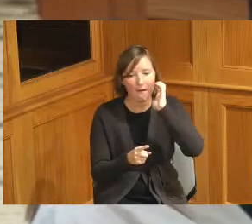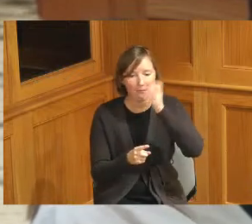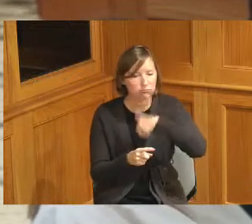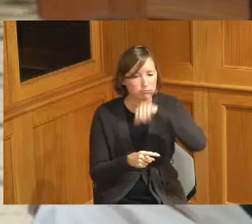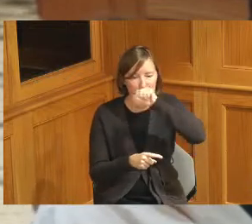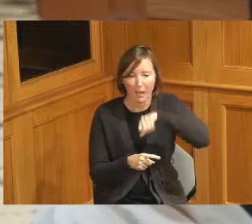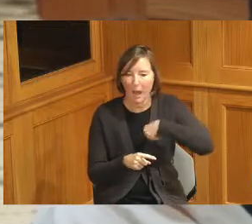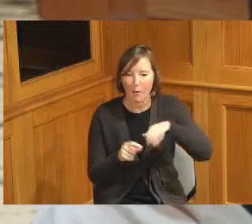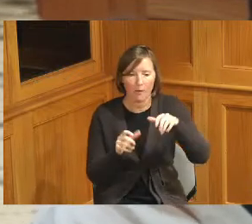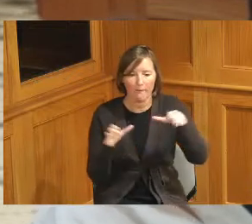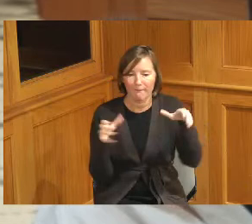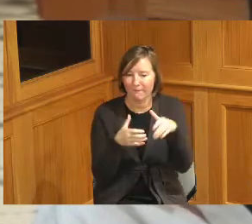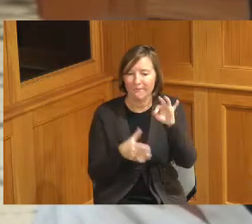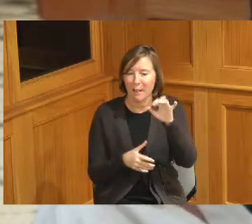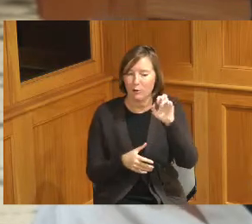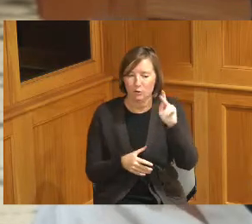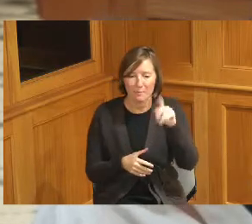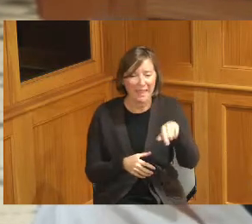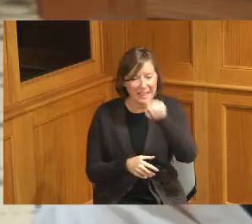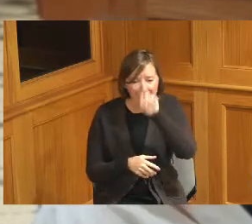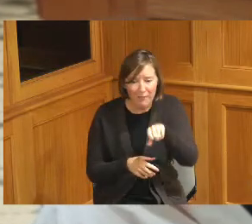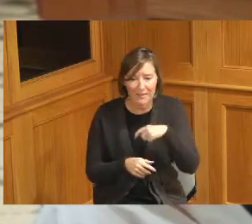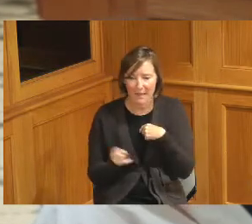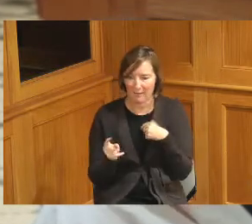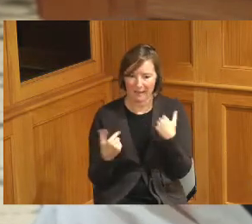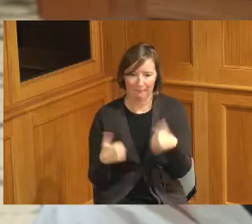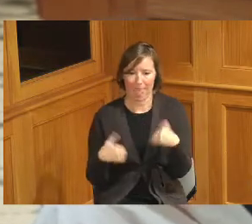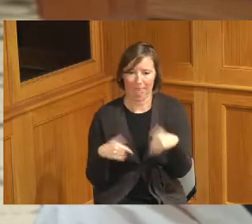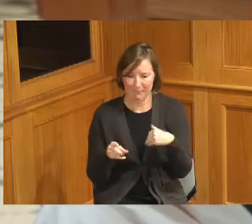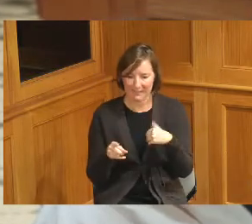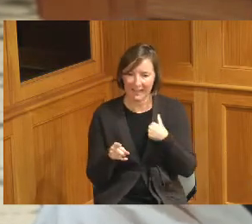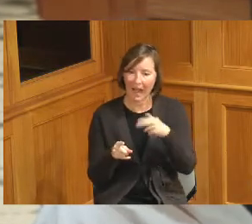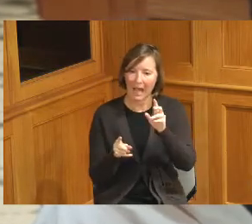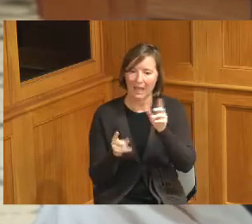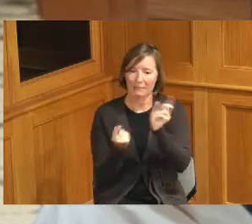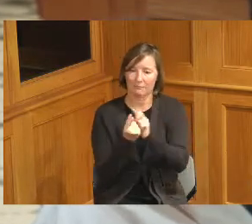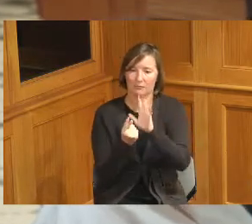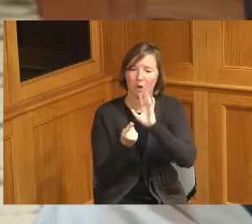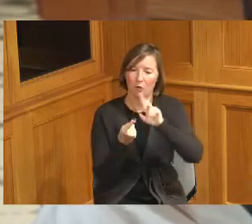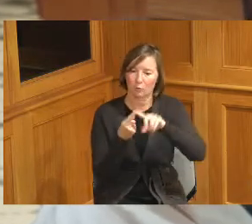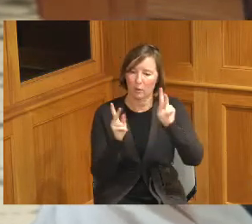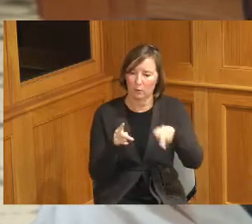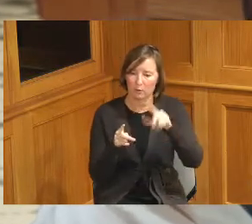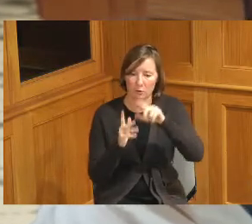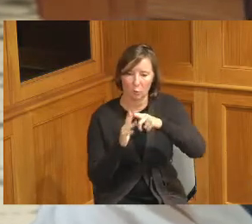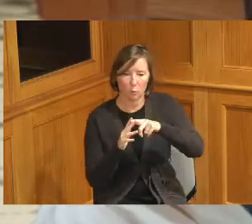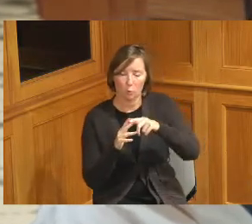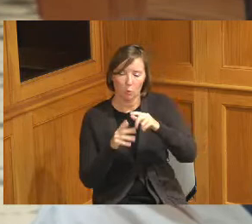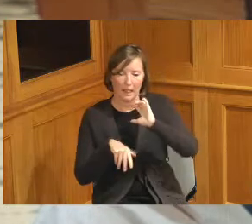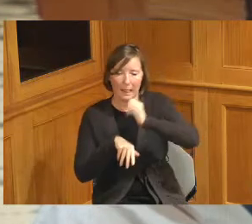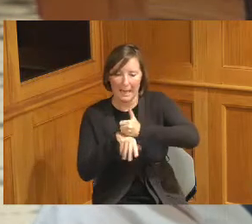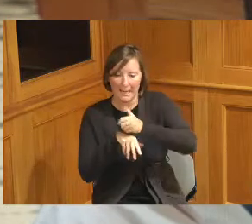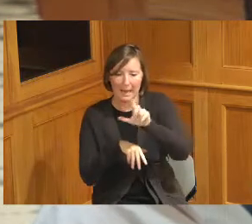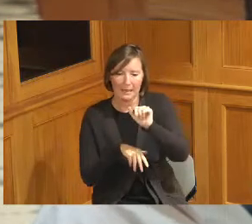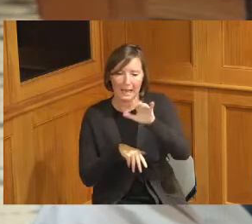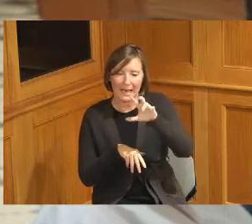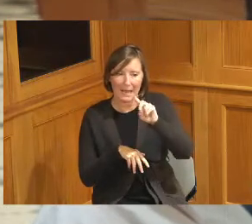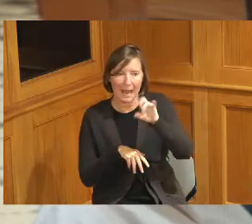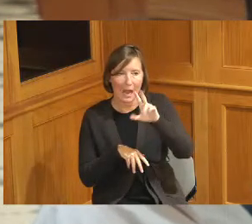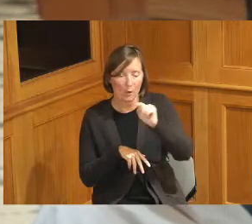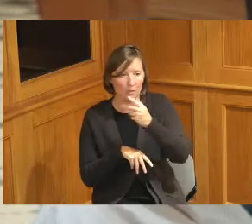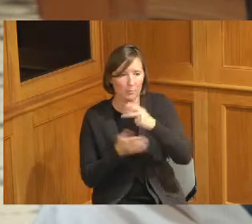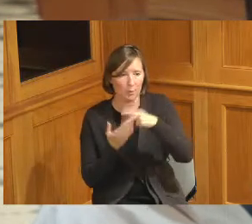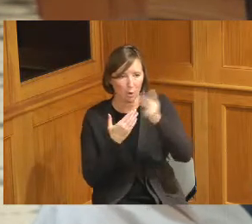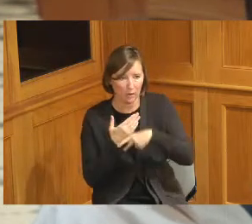program. Yeah, I talked to the person who actually initially read our proposal. He said, boy, you guys are on it, so Yeah, great. it's